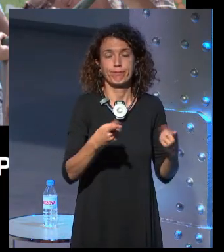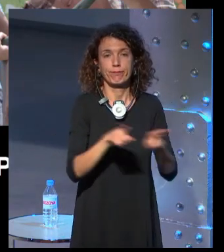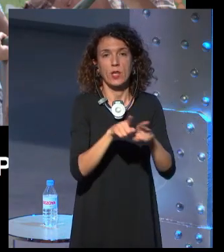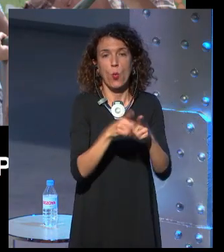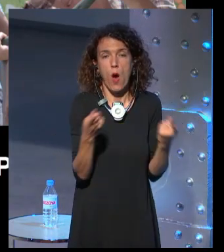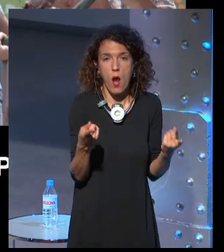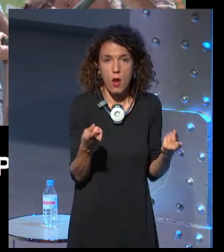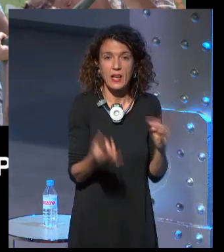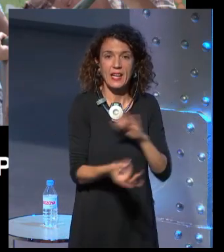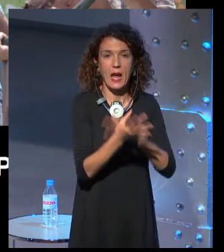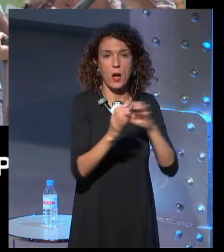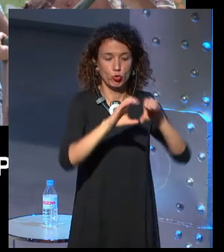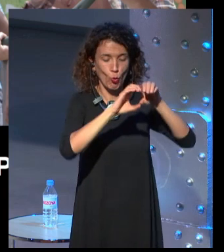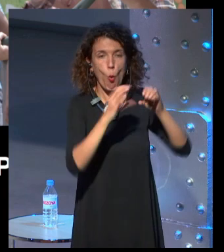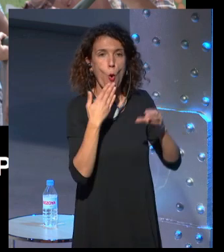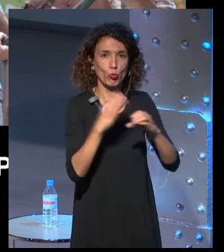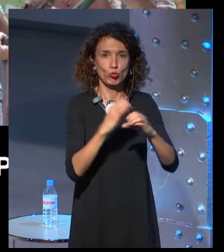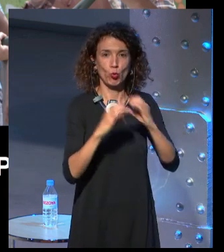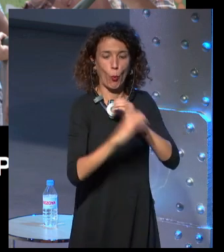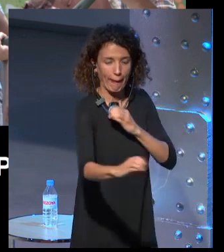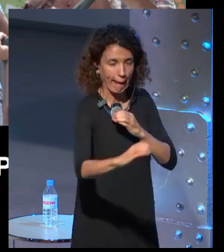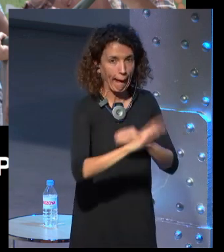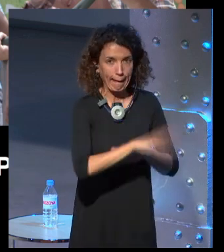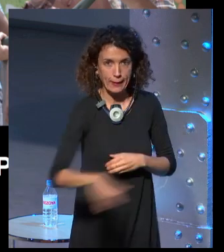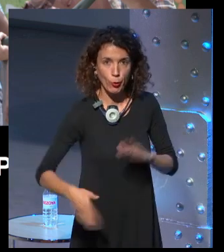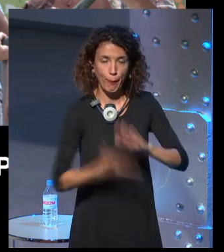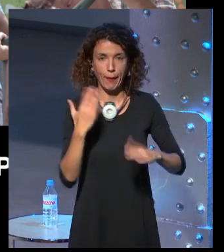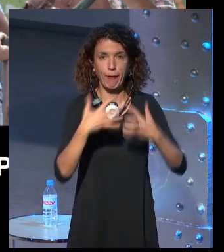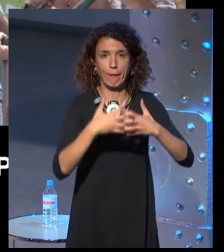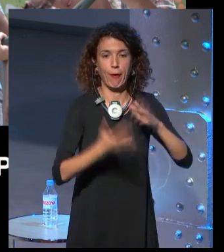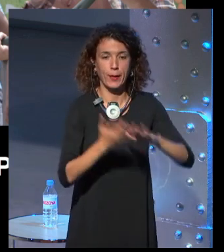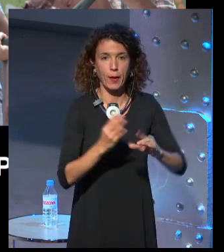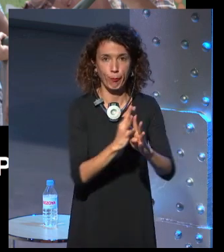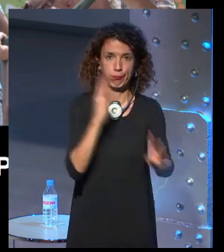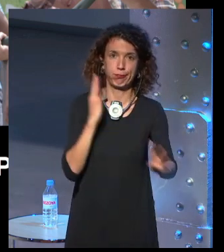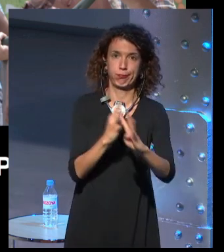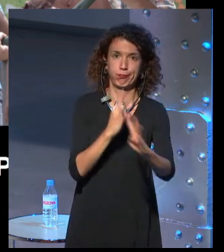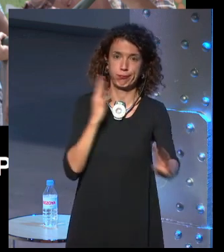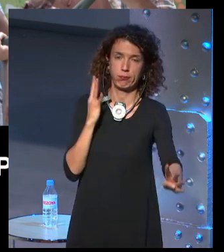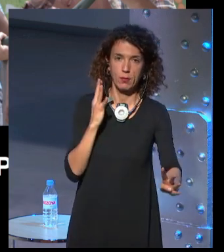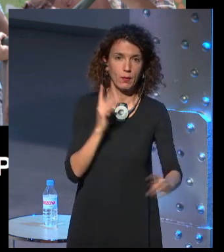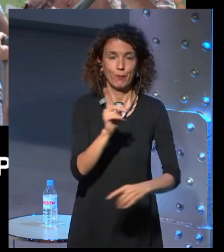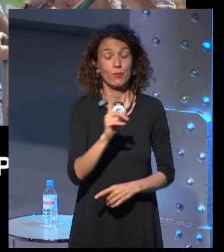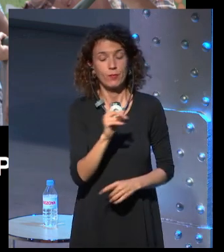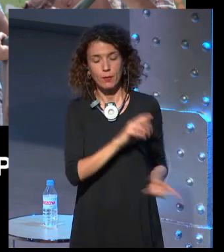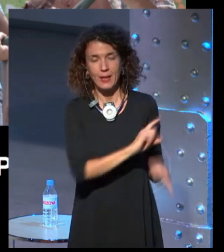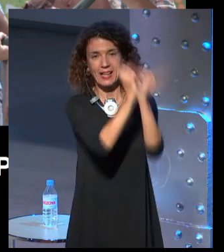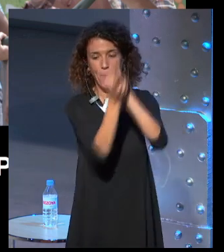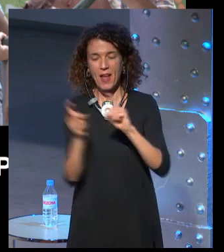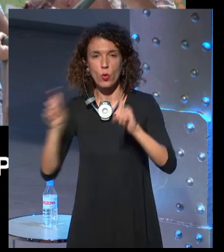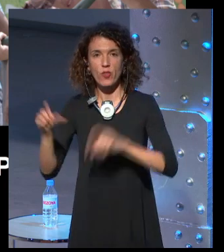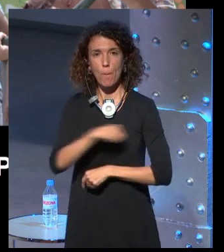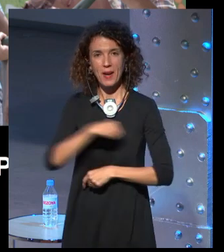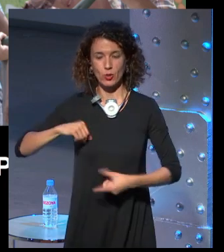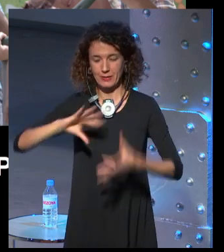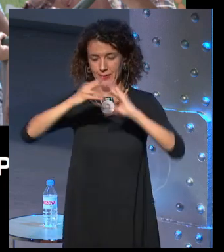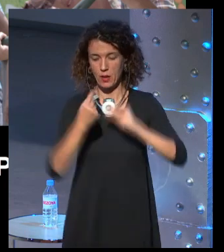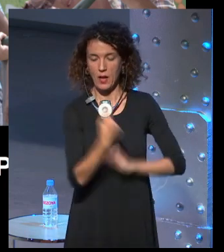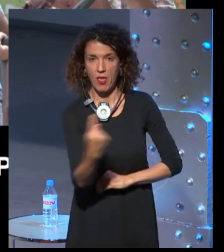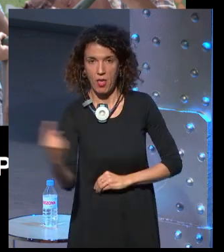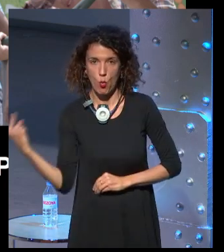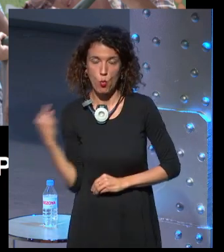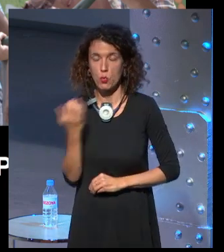to go into factories, and we're going to shift dramatically to personalized learning. All right, so right now we have all of our kids sitting in